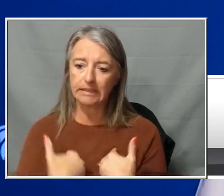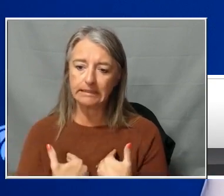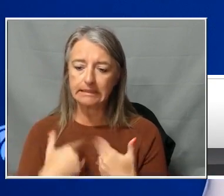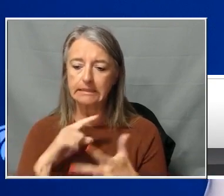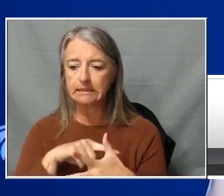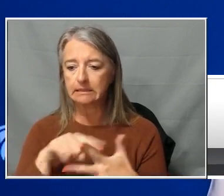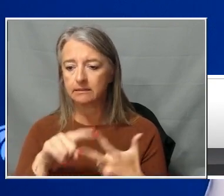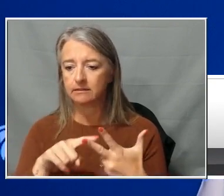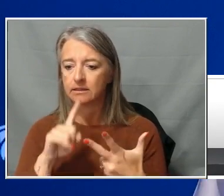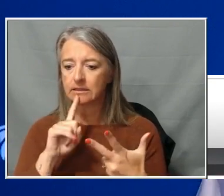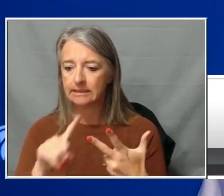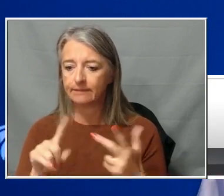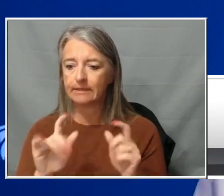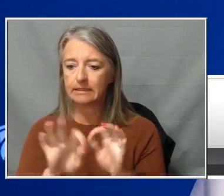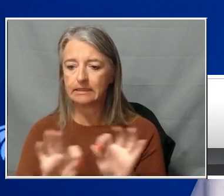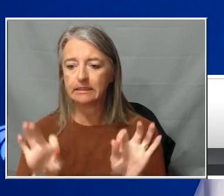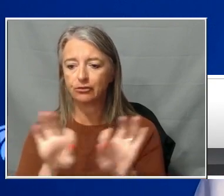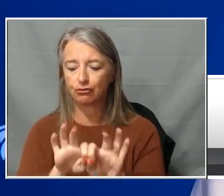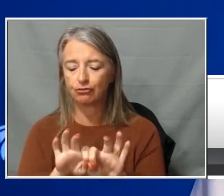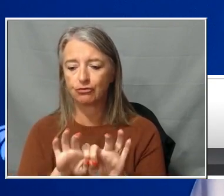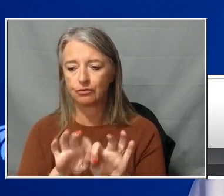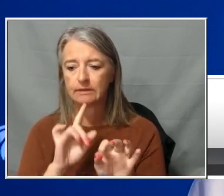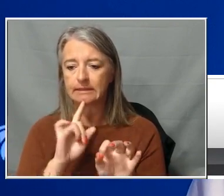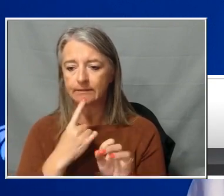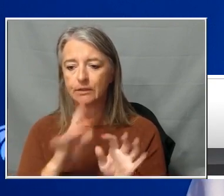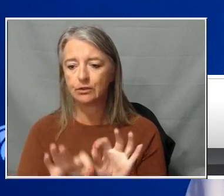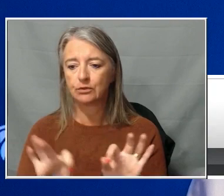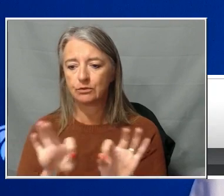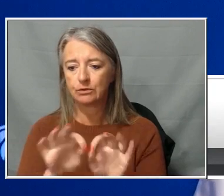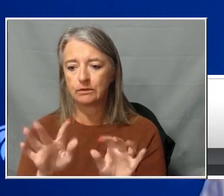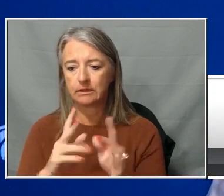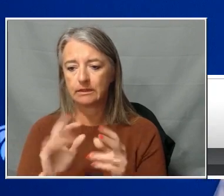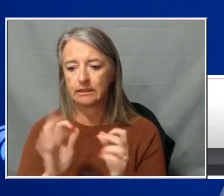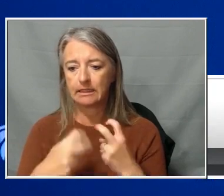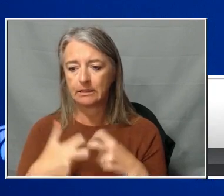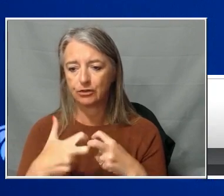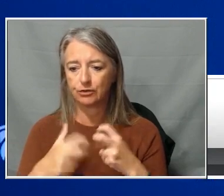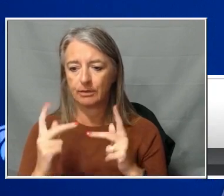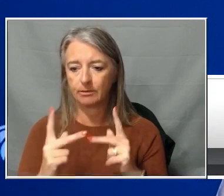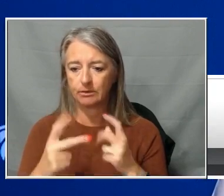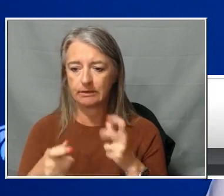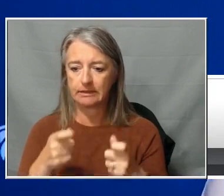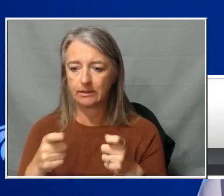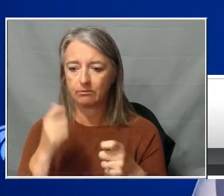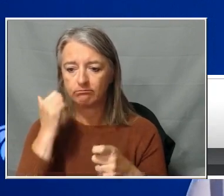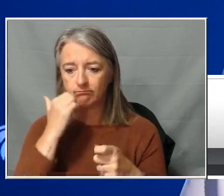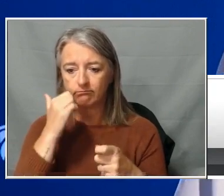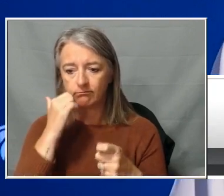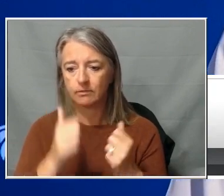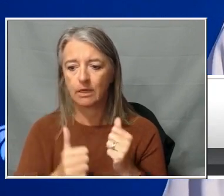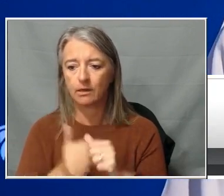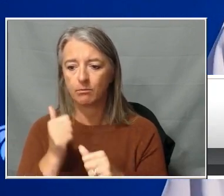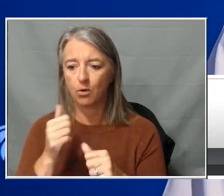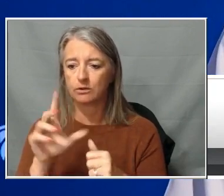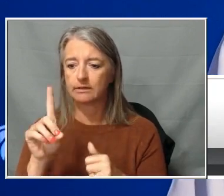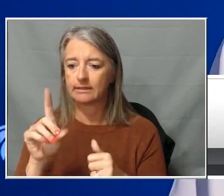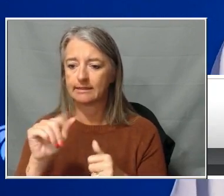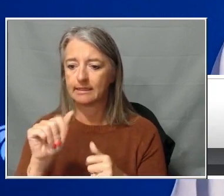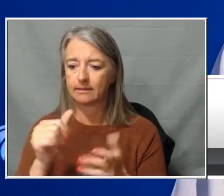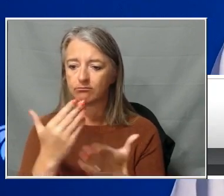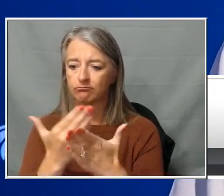significant issue and will continue to be a significant issue that people have to deal with on a daily basis. We know that the bulk of the data support the fact